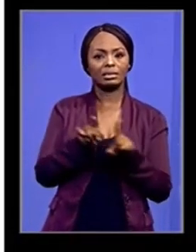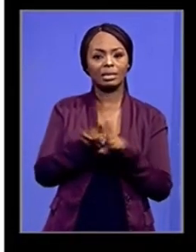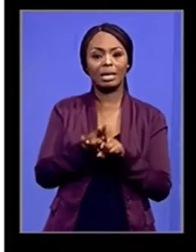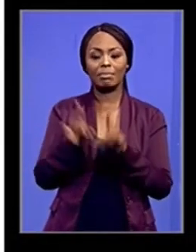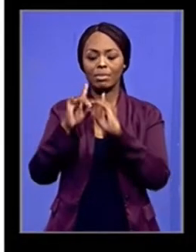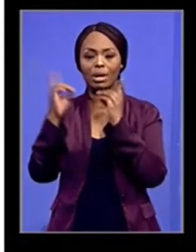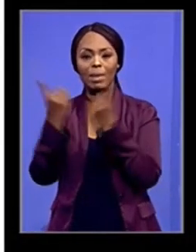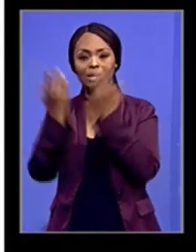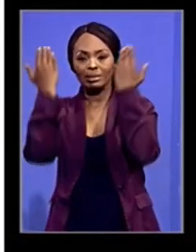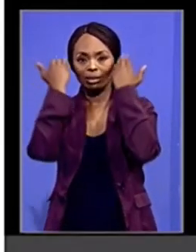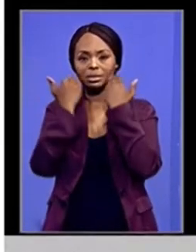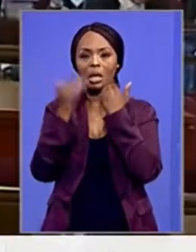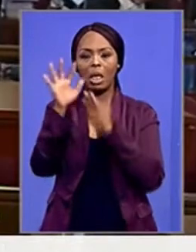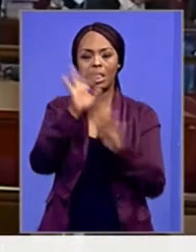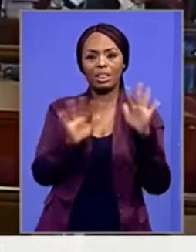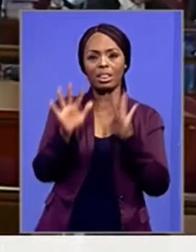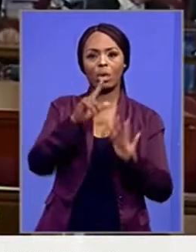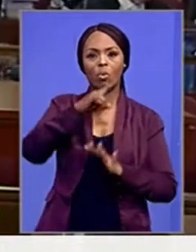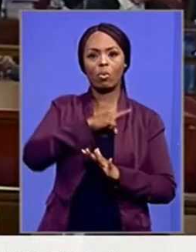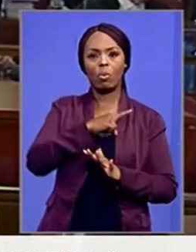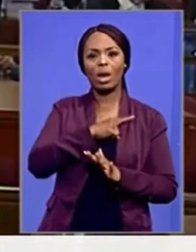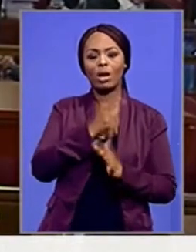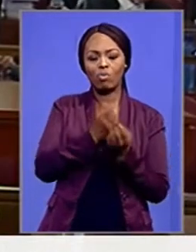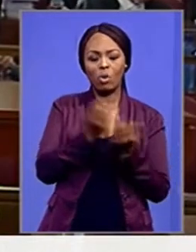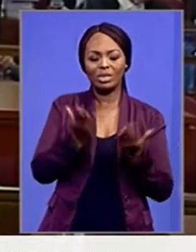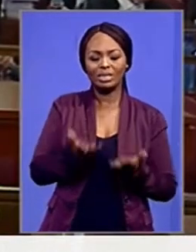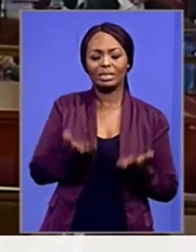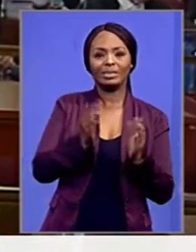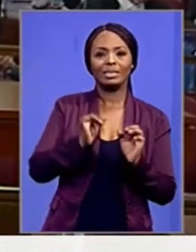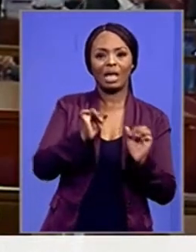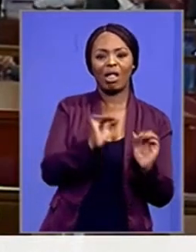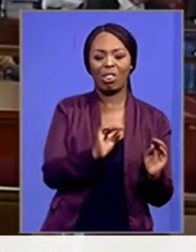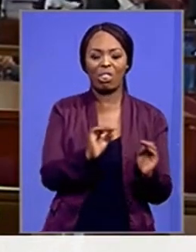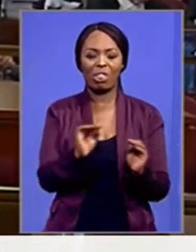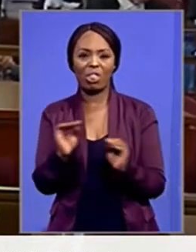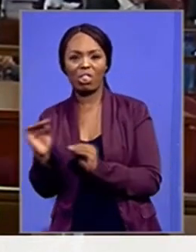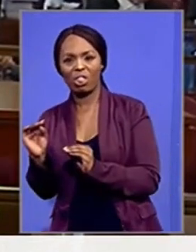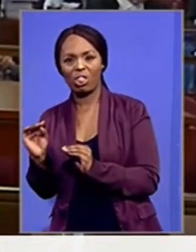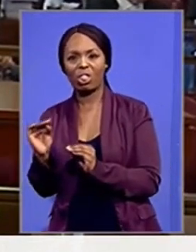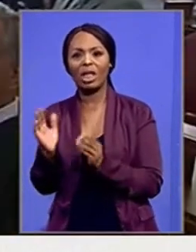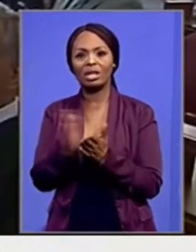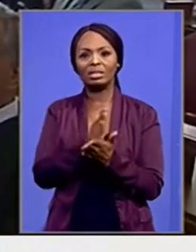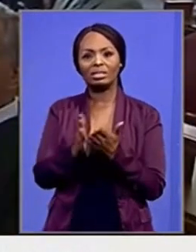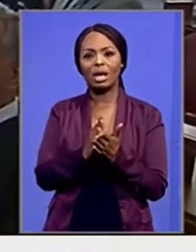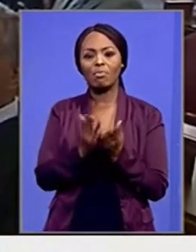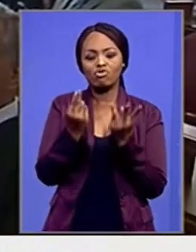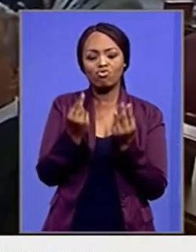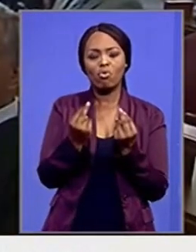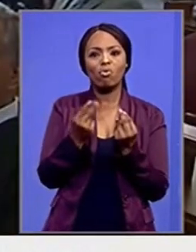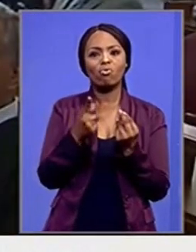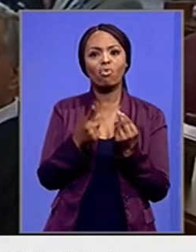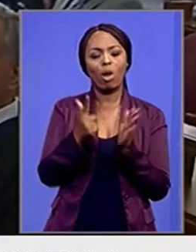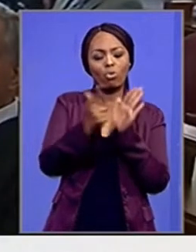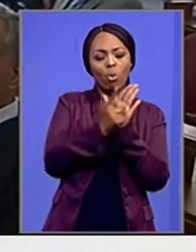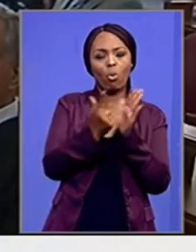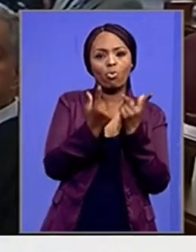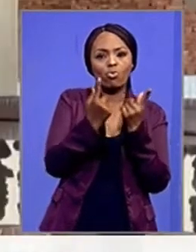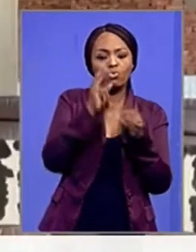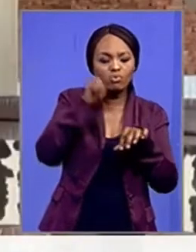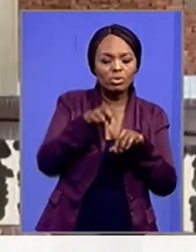bile le ditiehiso tshebeletsong tsa merero ya toka ka ha lefapha le ile la tlameha ho rala melao e metjha. The judiciary was